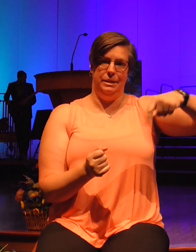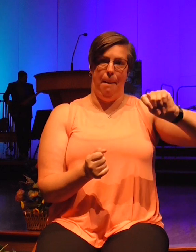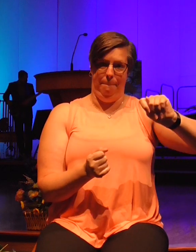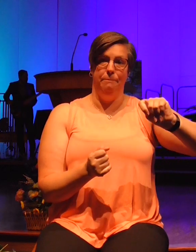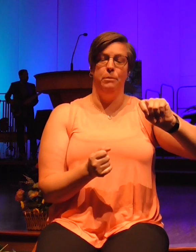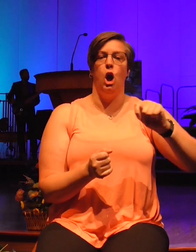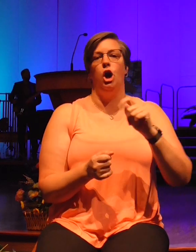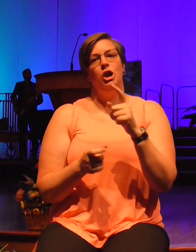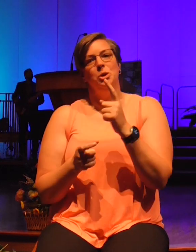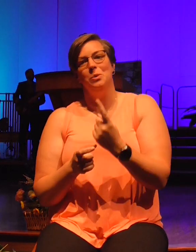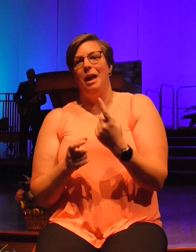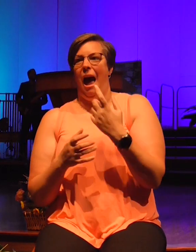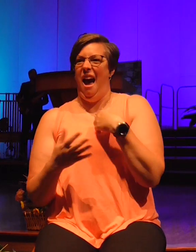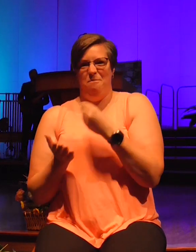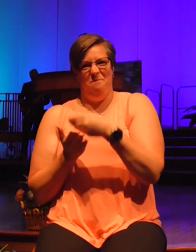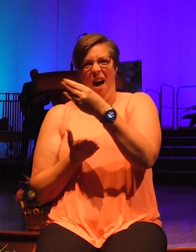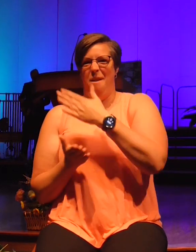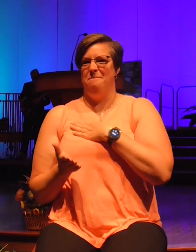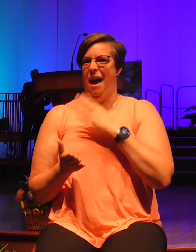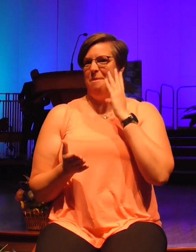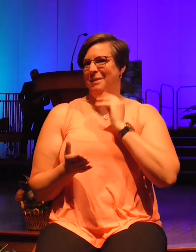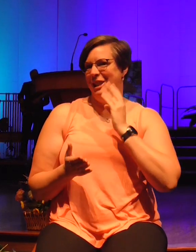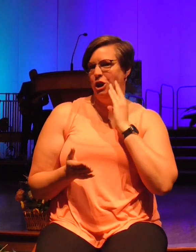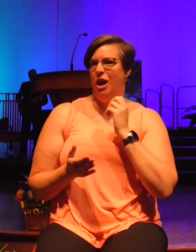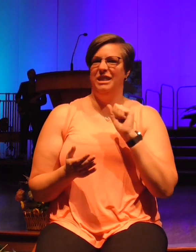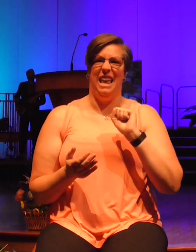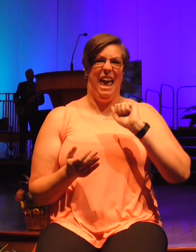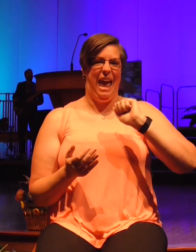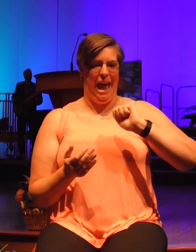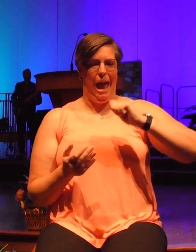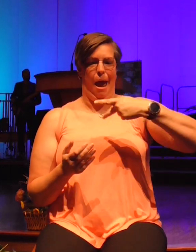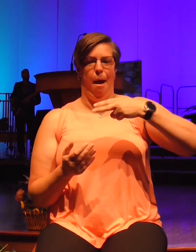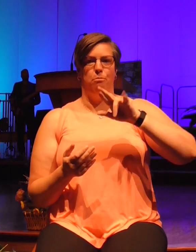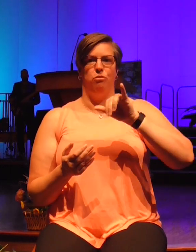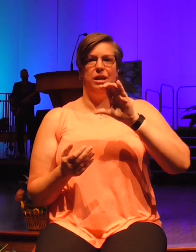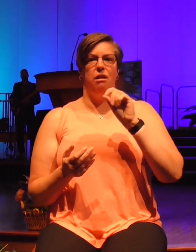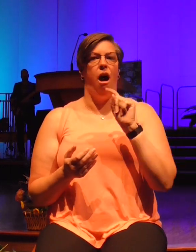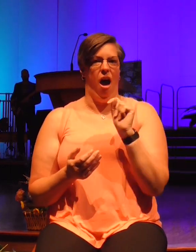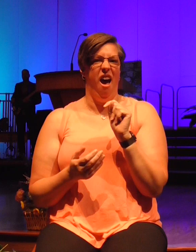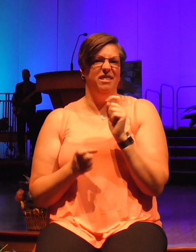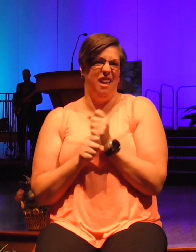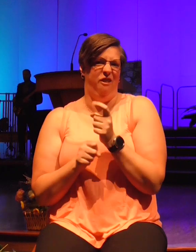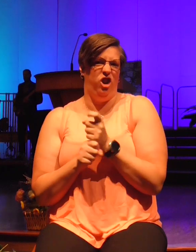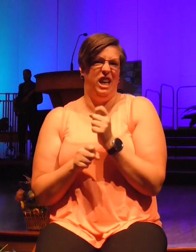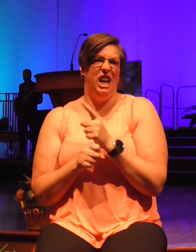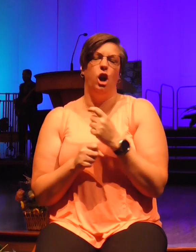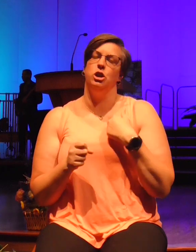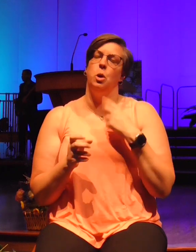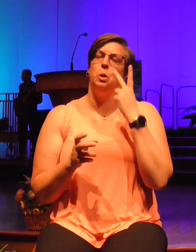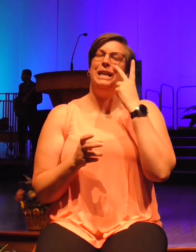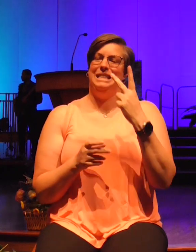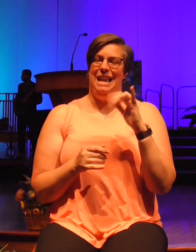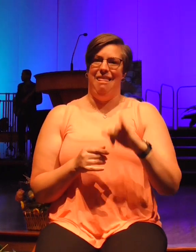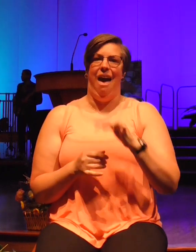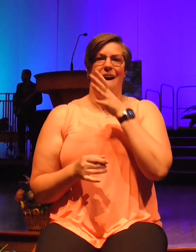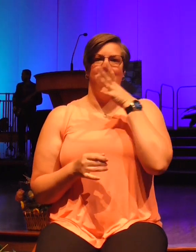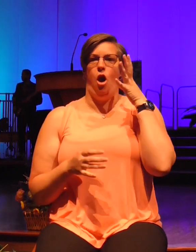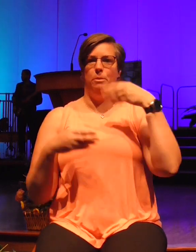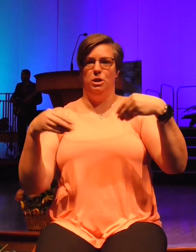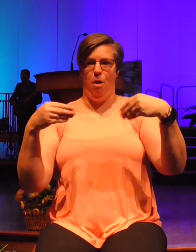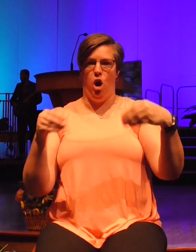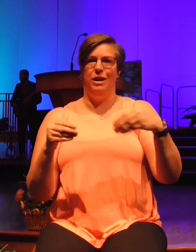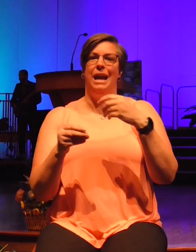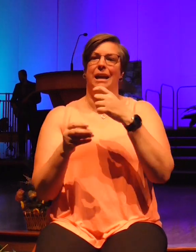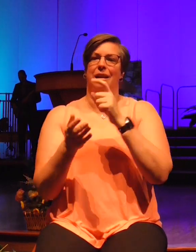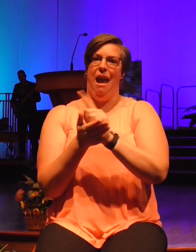and our apricots there every year. Good place to meet farmers as well. So check this out, farmer's market on Saturdays. Have a great